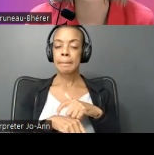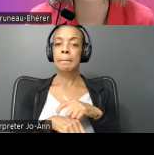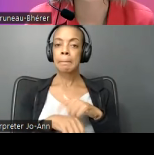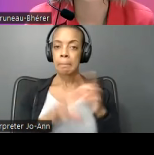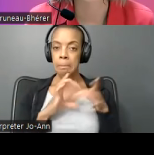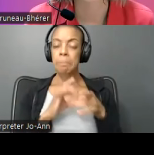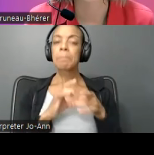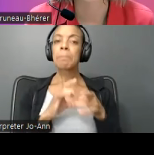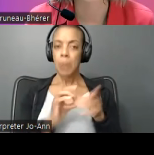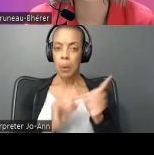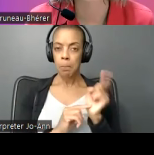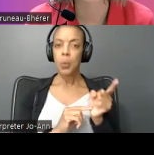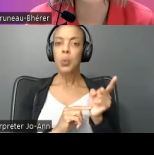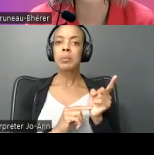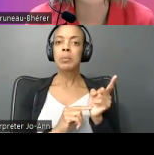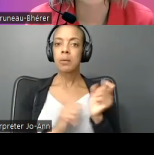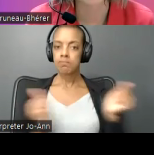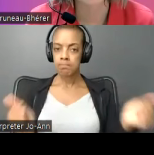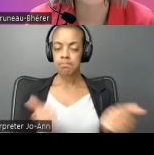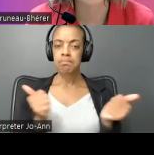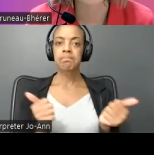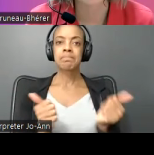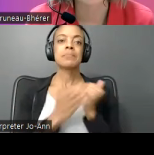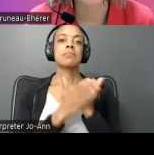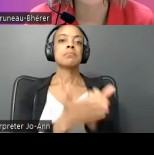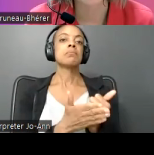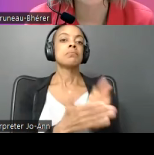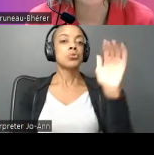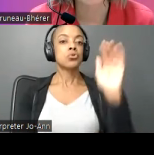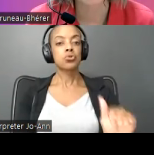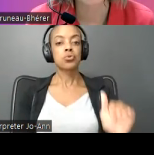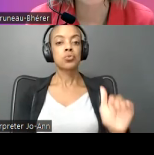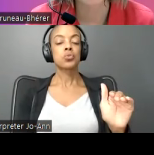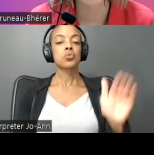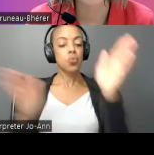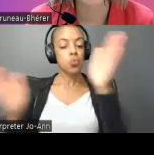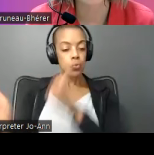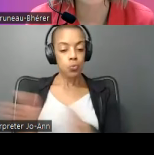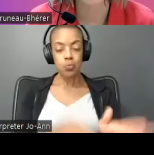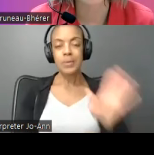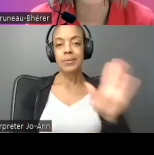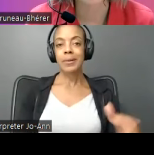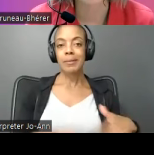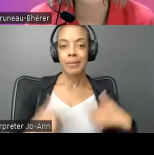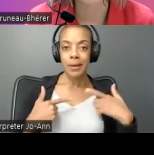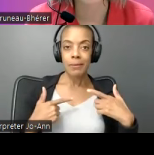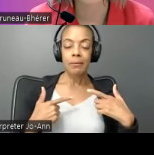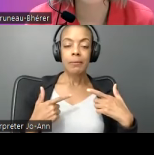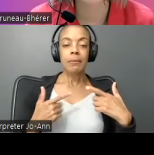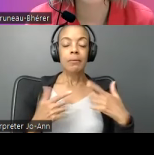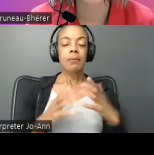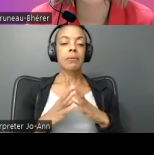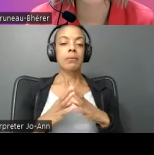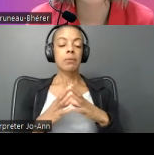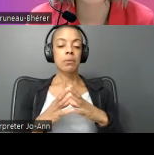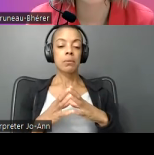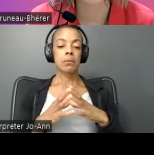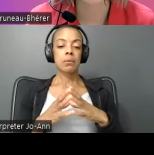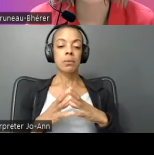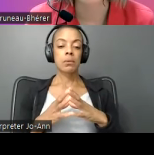inserted, help the child organize his or her life, allow the child